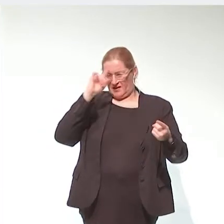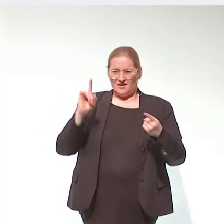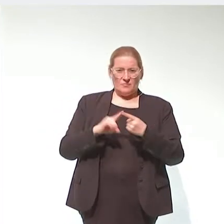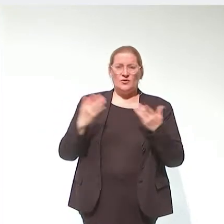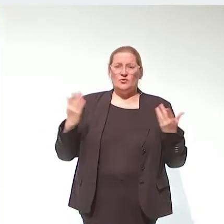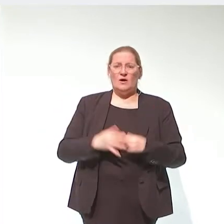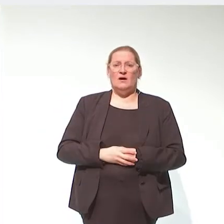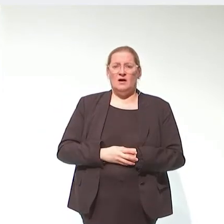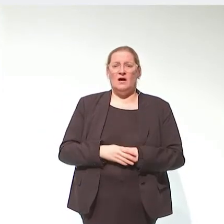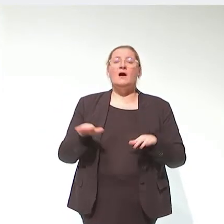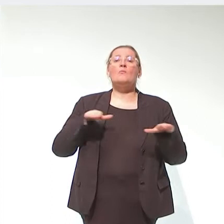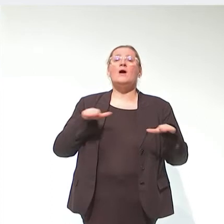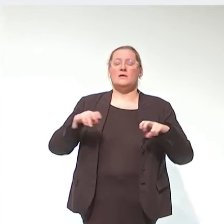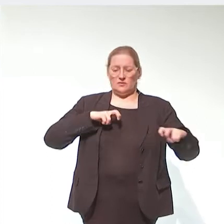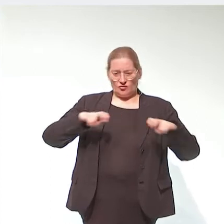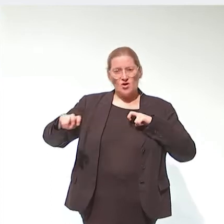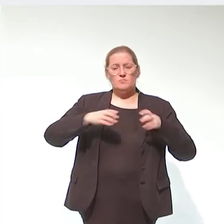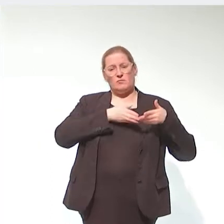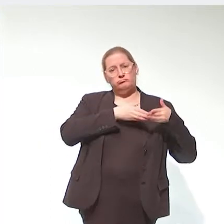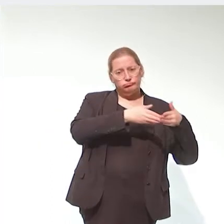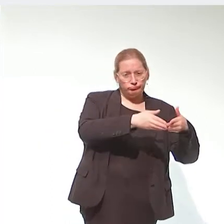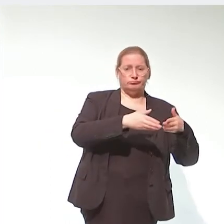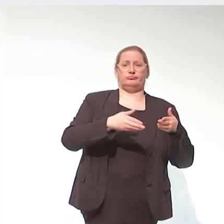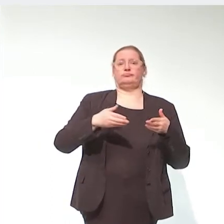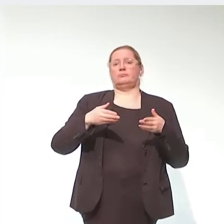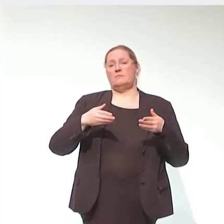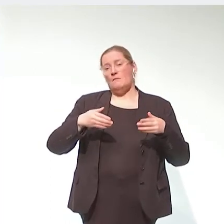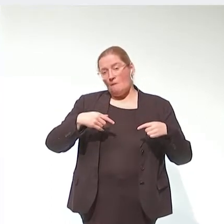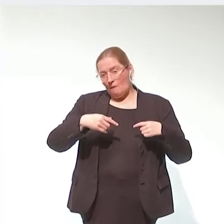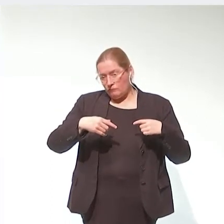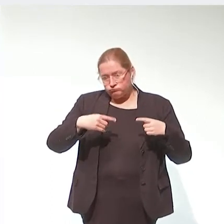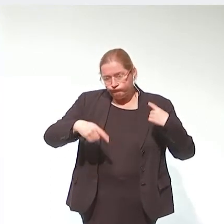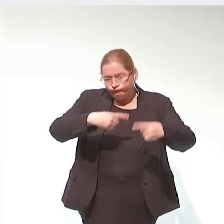a possible mode of transportation for all.